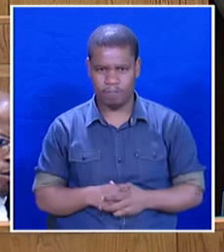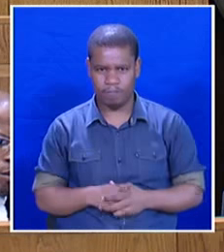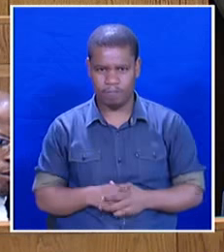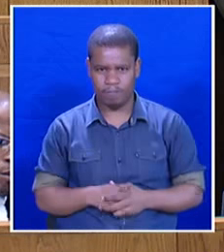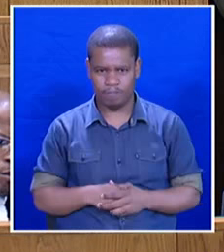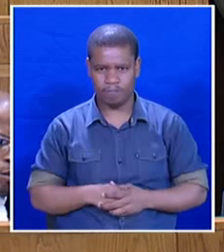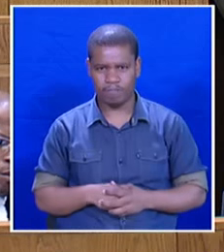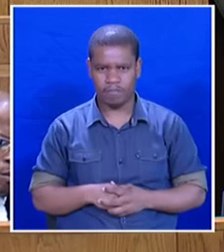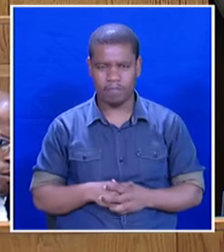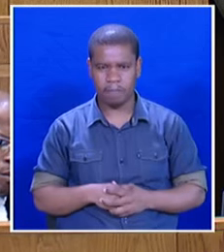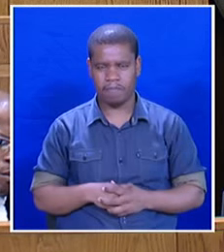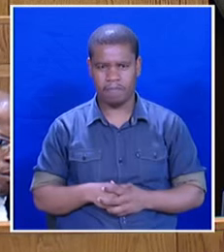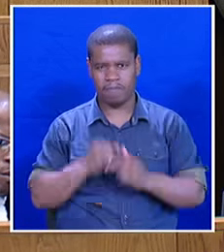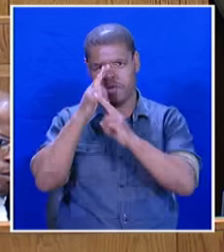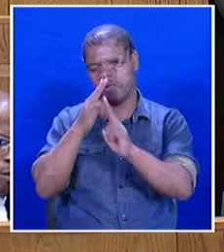Dingen.